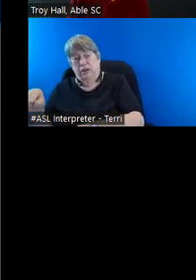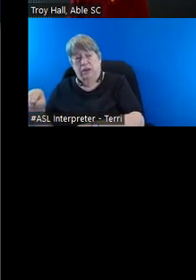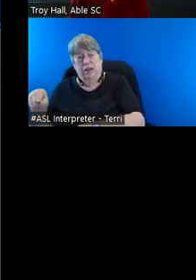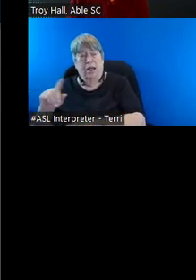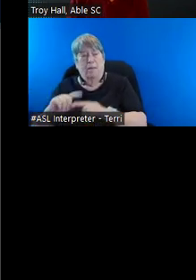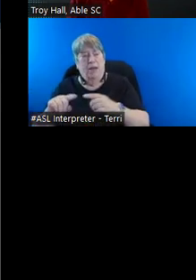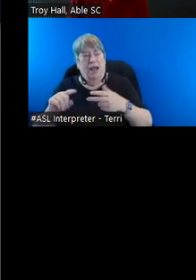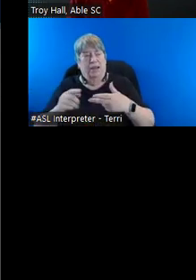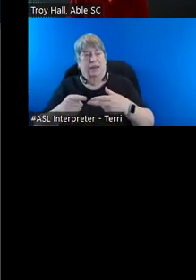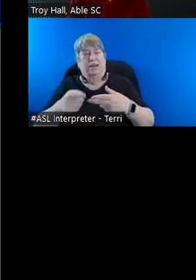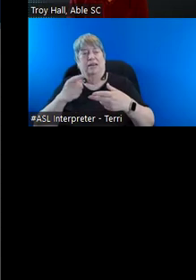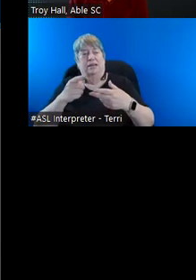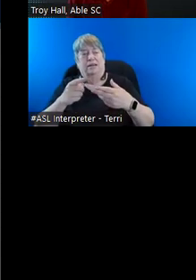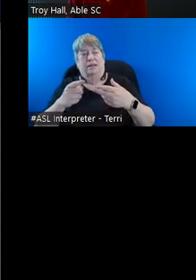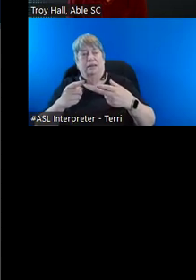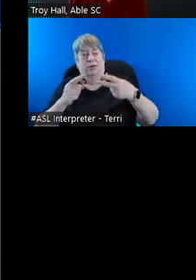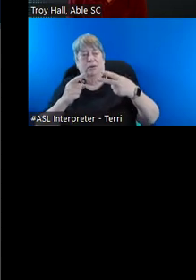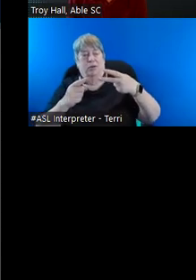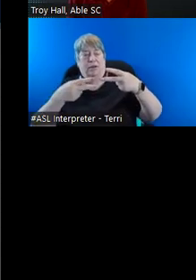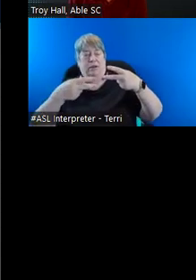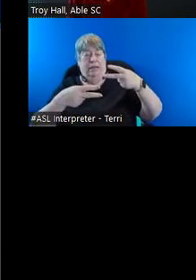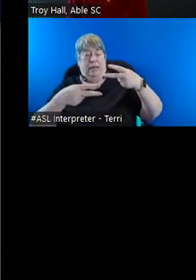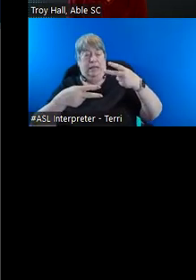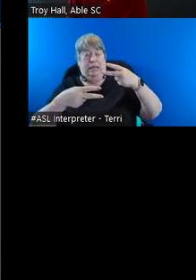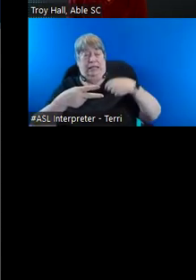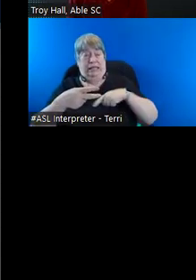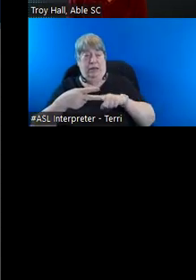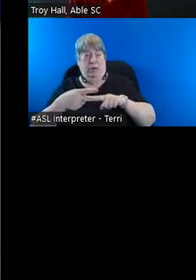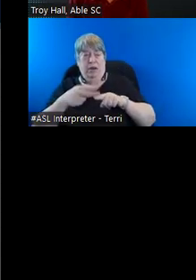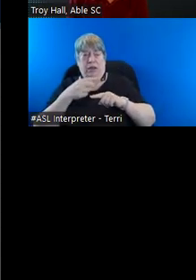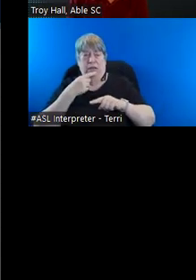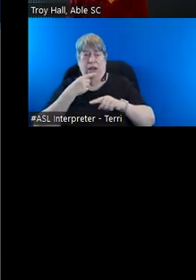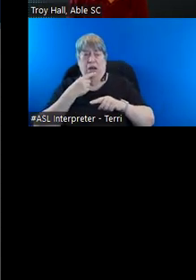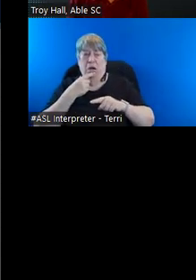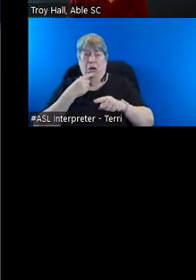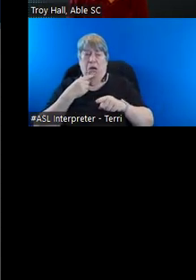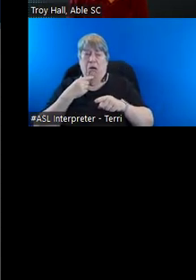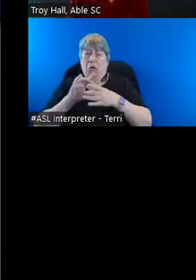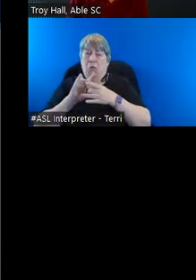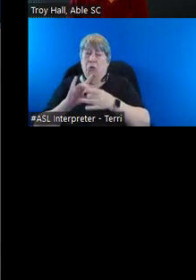that coordination either adequate, poor, or non-existent.